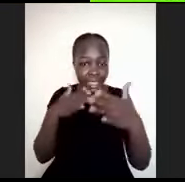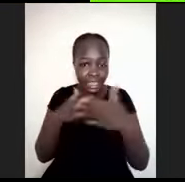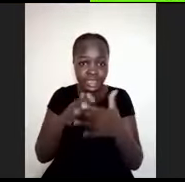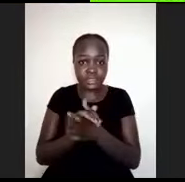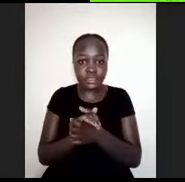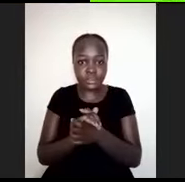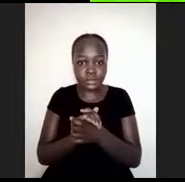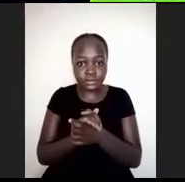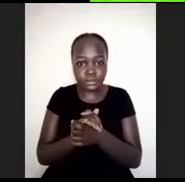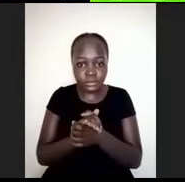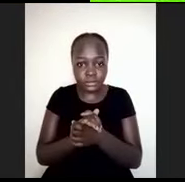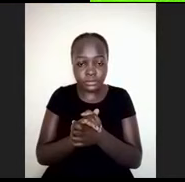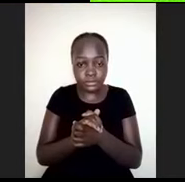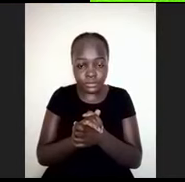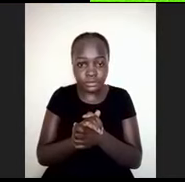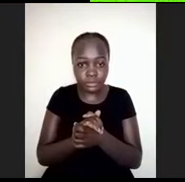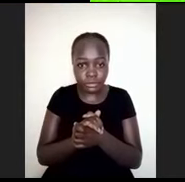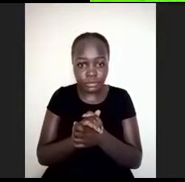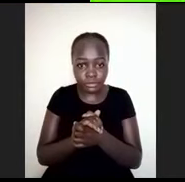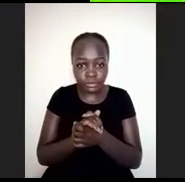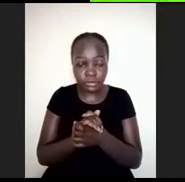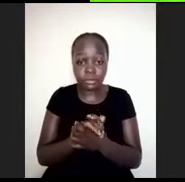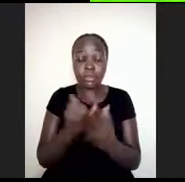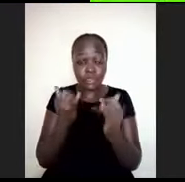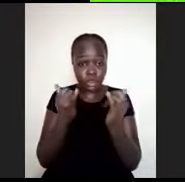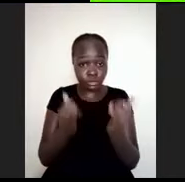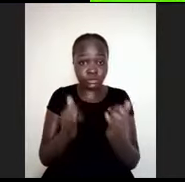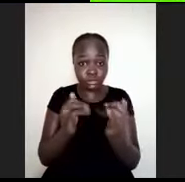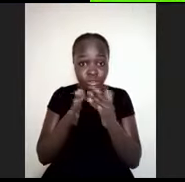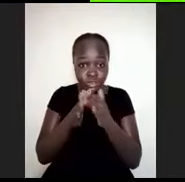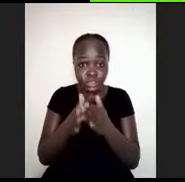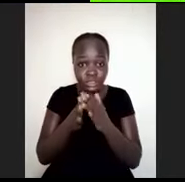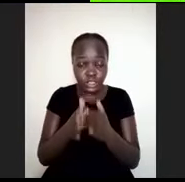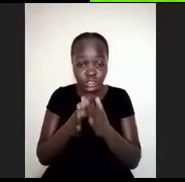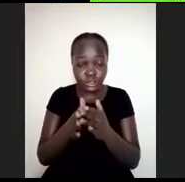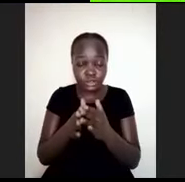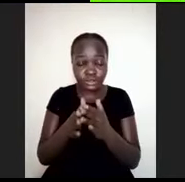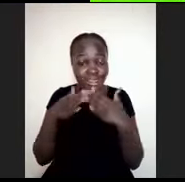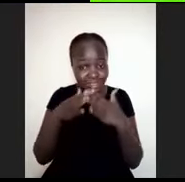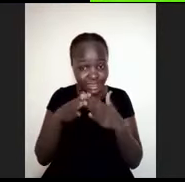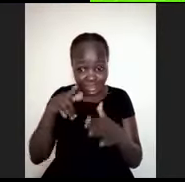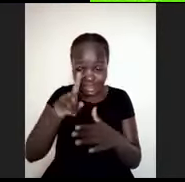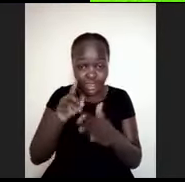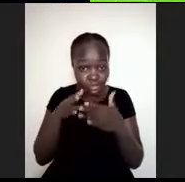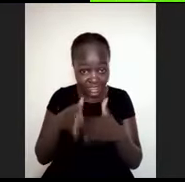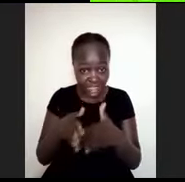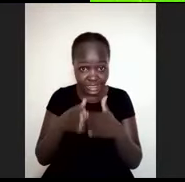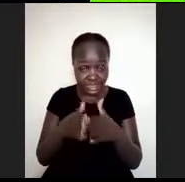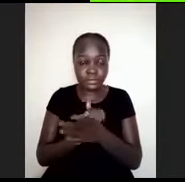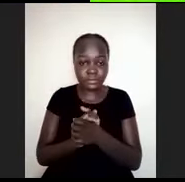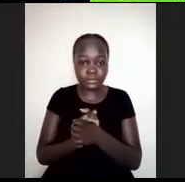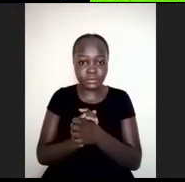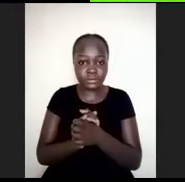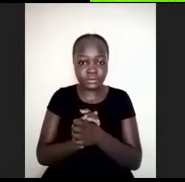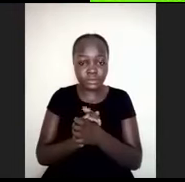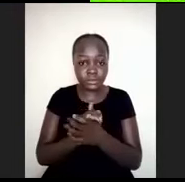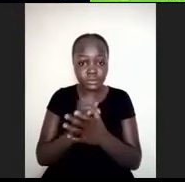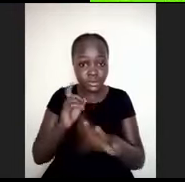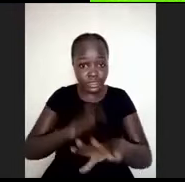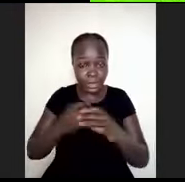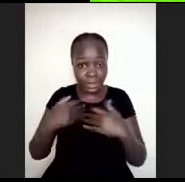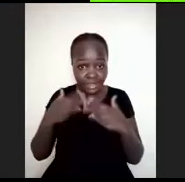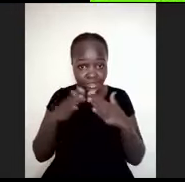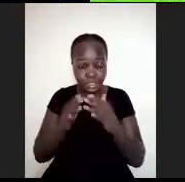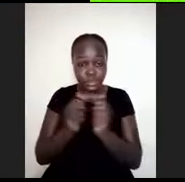God. Now, sexual intercourse. So when you have sex with someone,